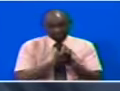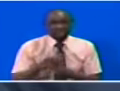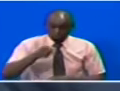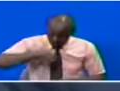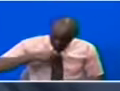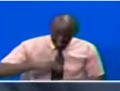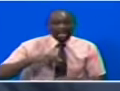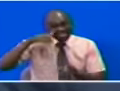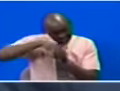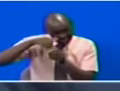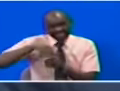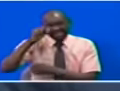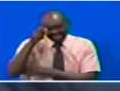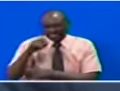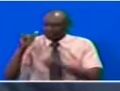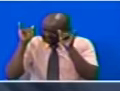We are in NASA to stay.